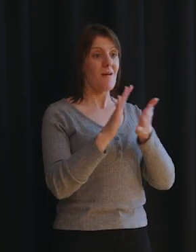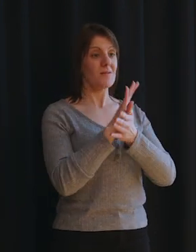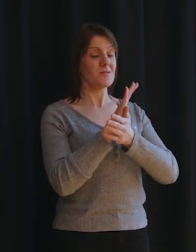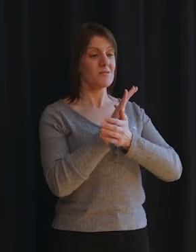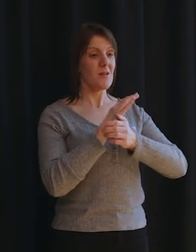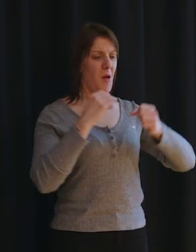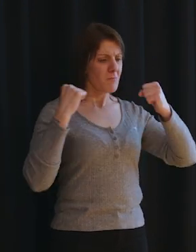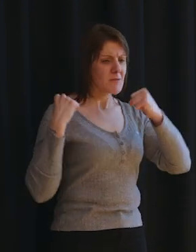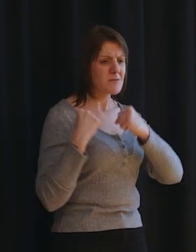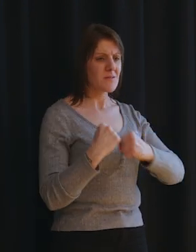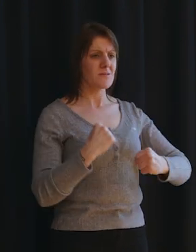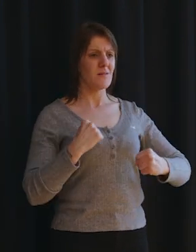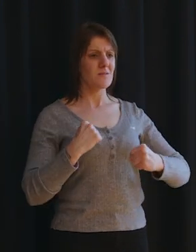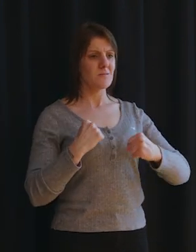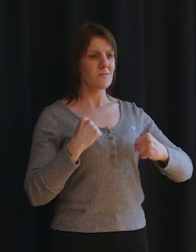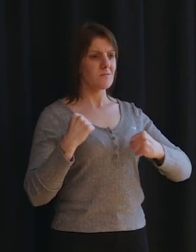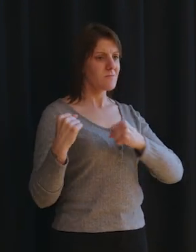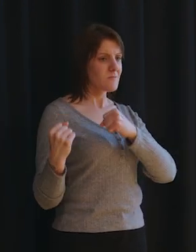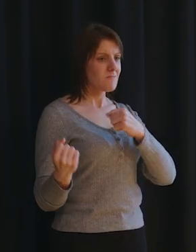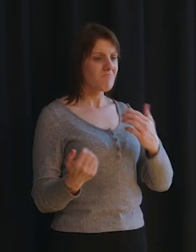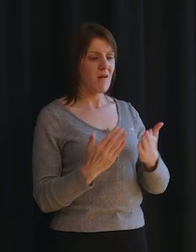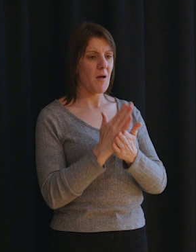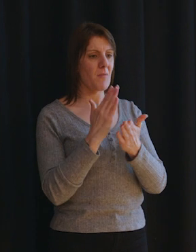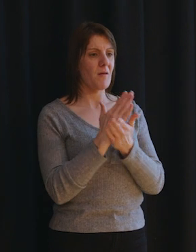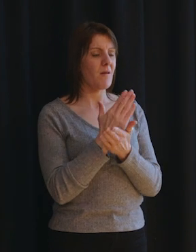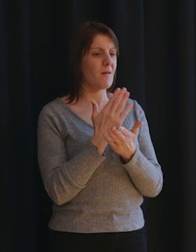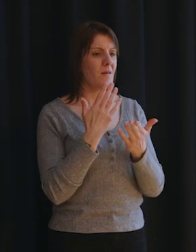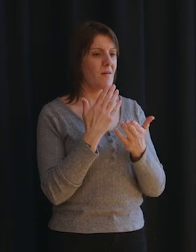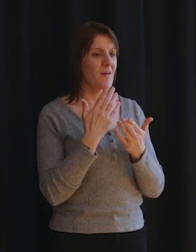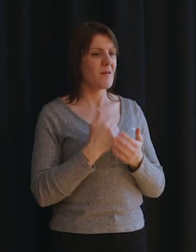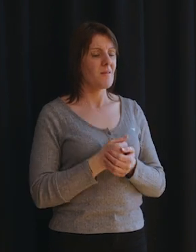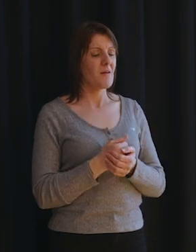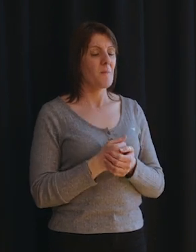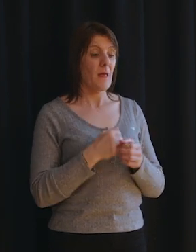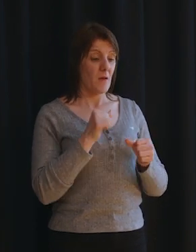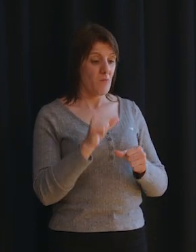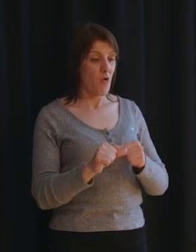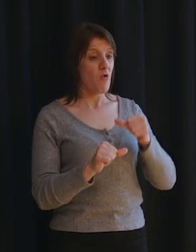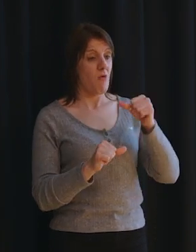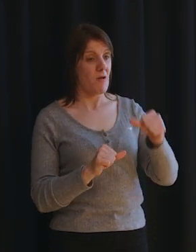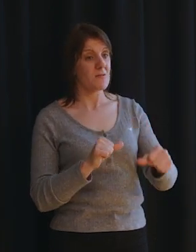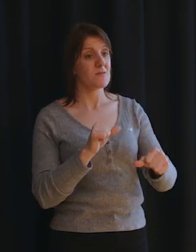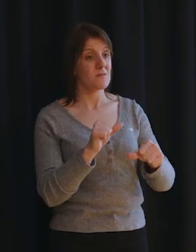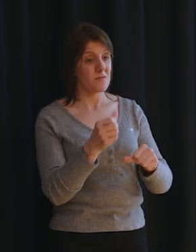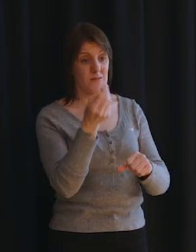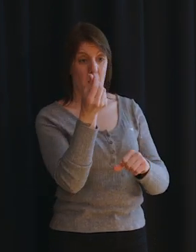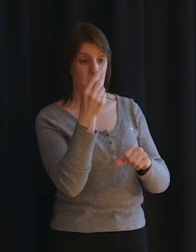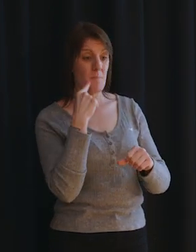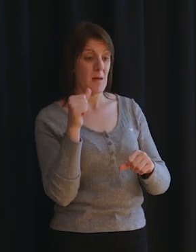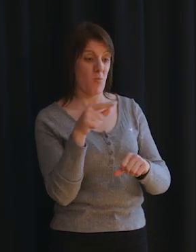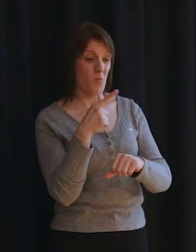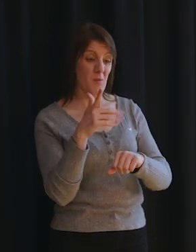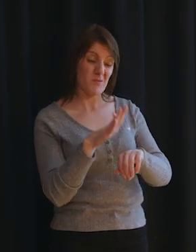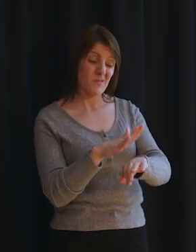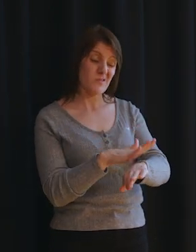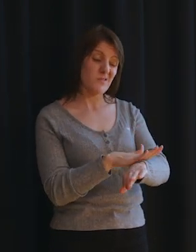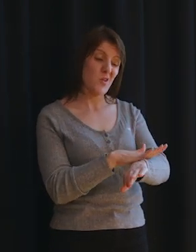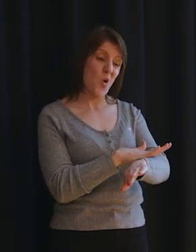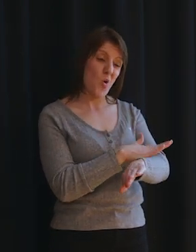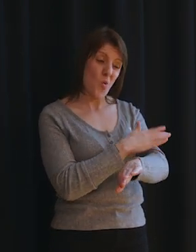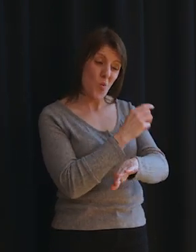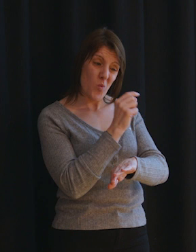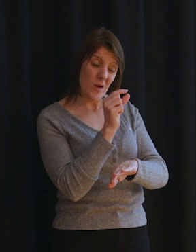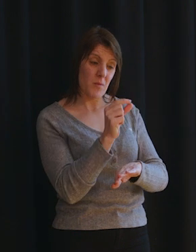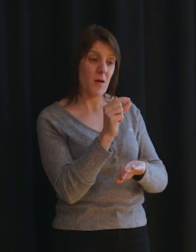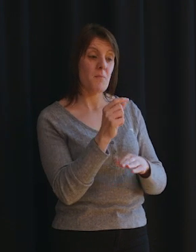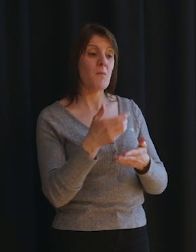and recognising actually for some of these young people the progress may be slower as well, so giving that time, giving